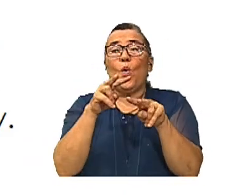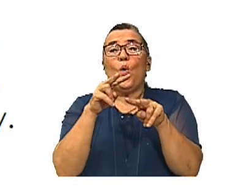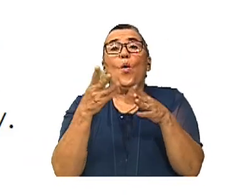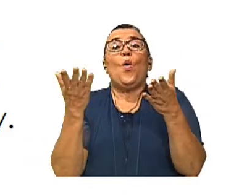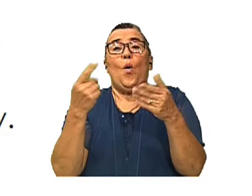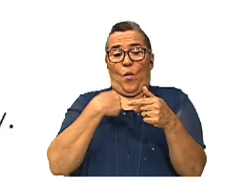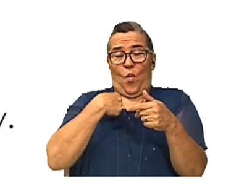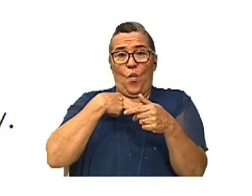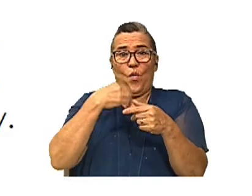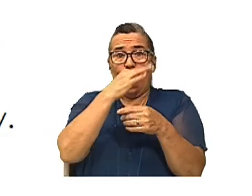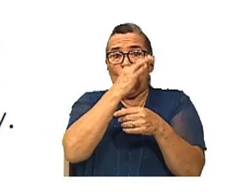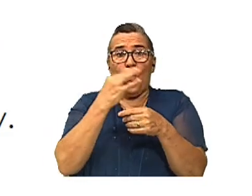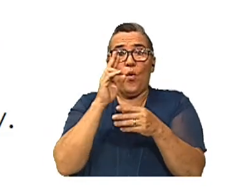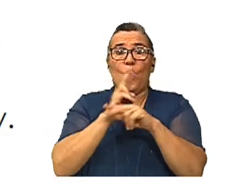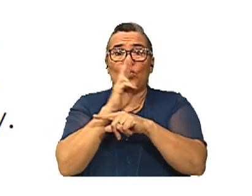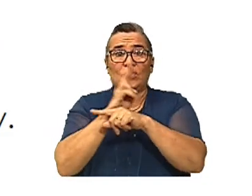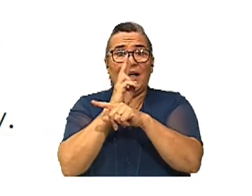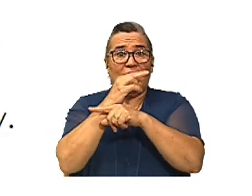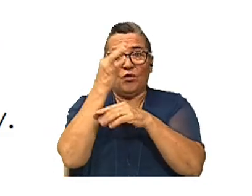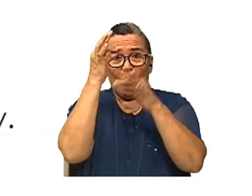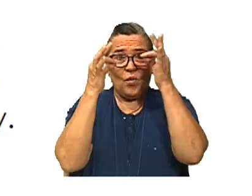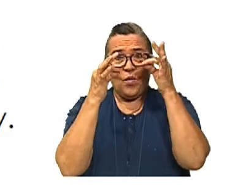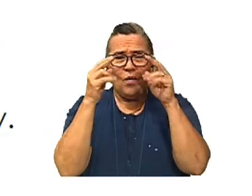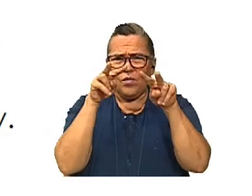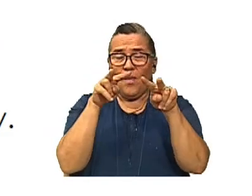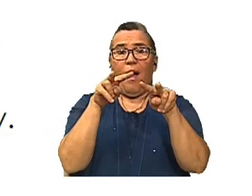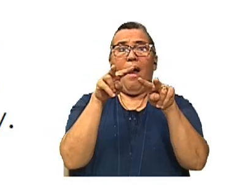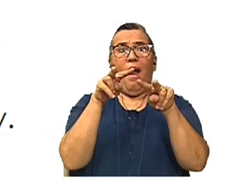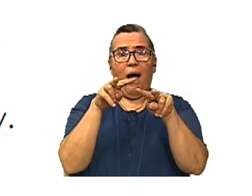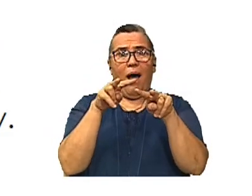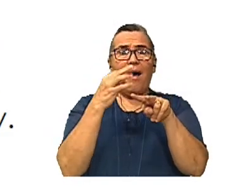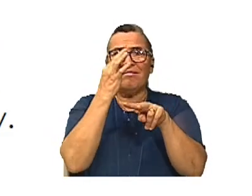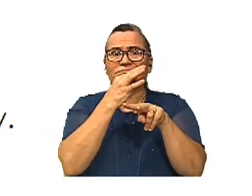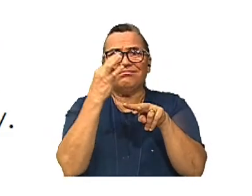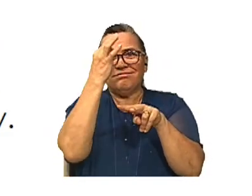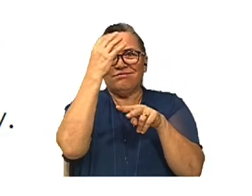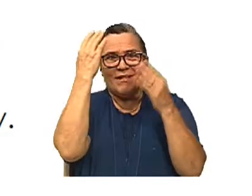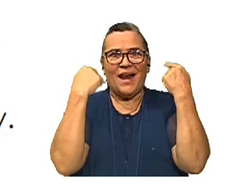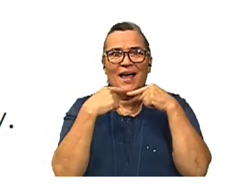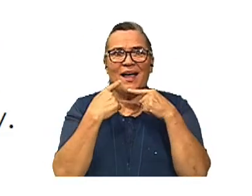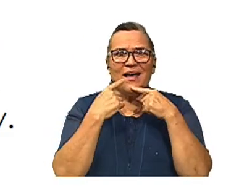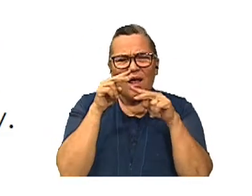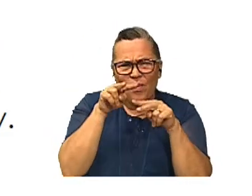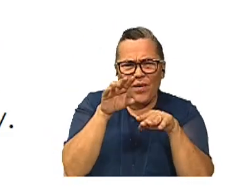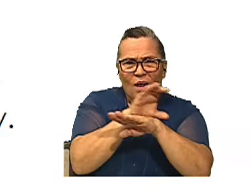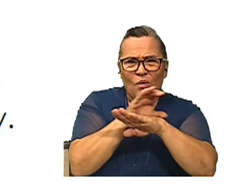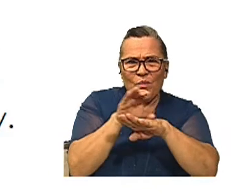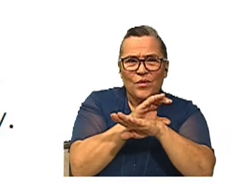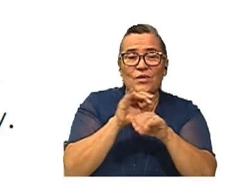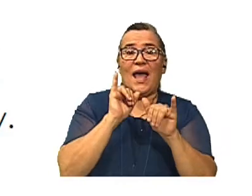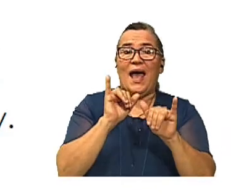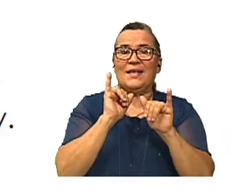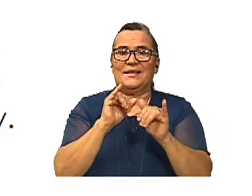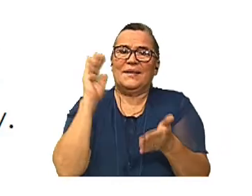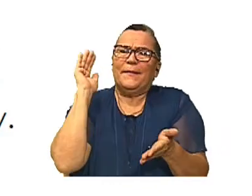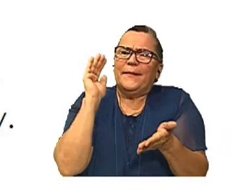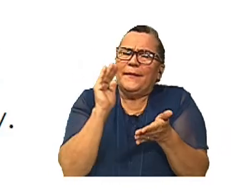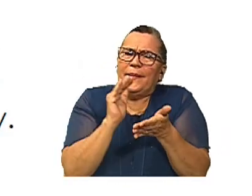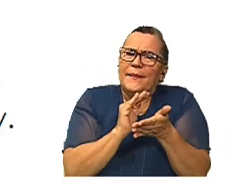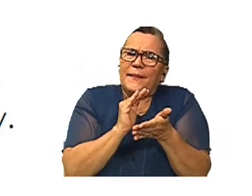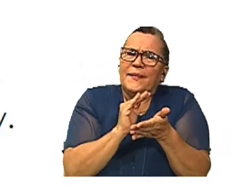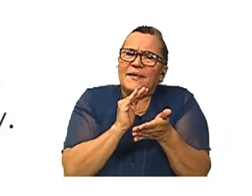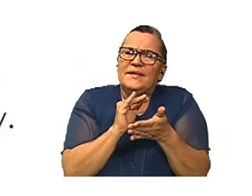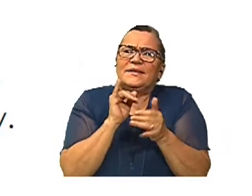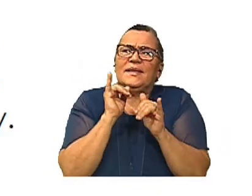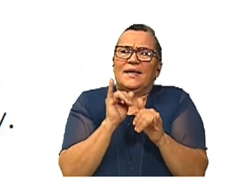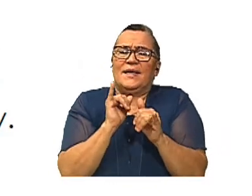is going to tell you how you can get the makeup for your face. To minimize human contact and prevent the virus